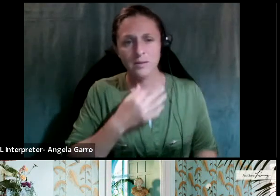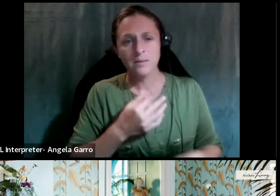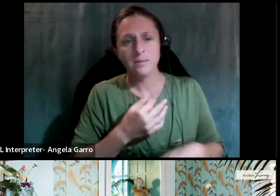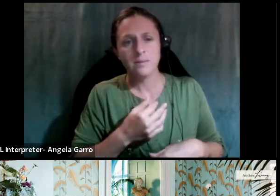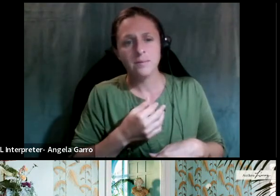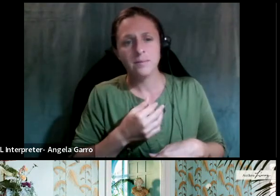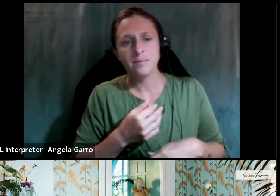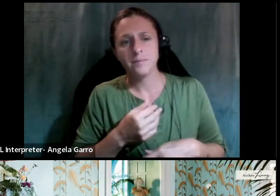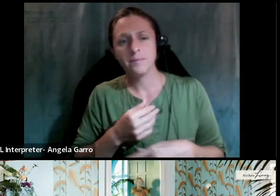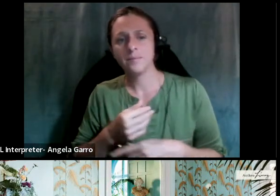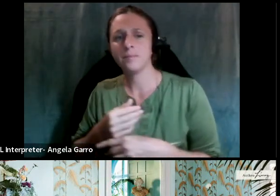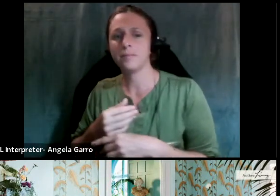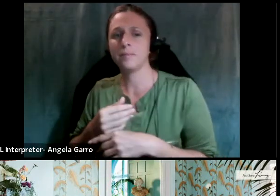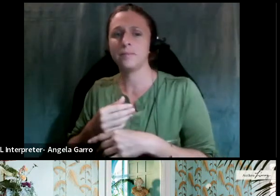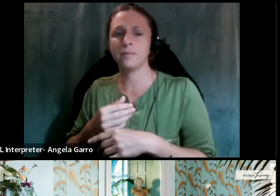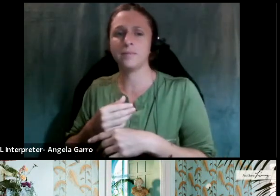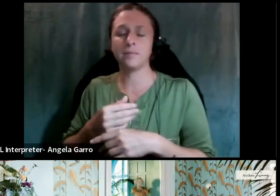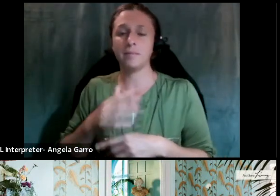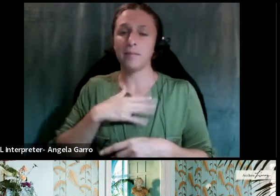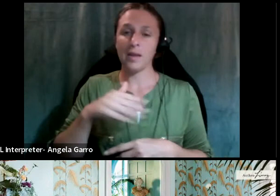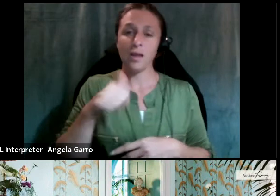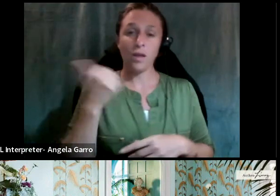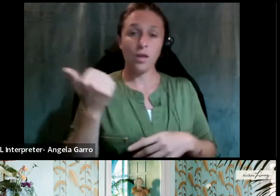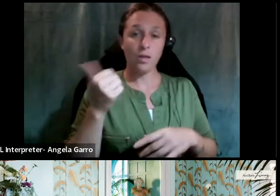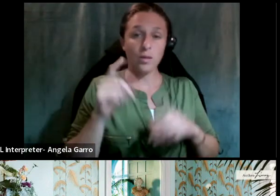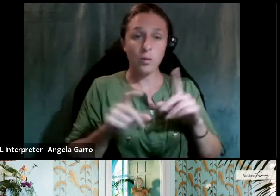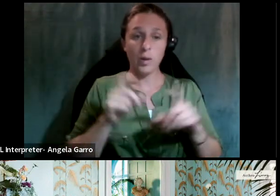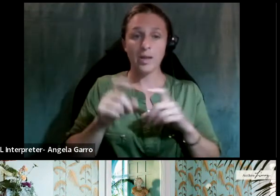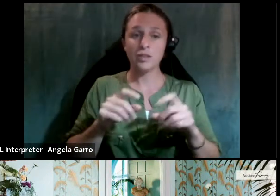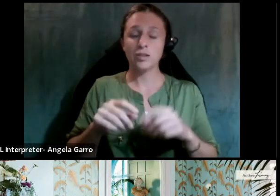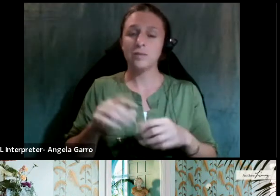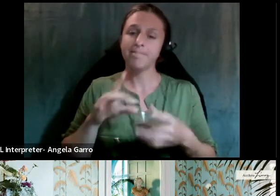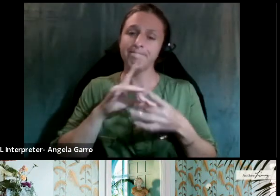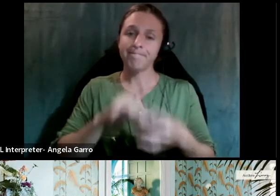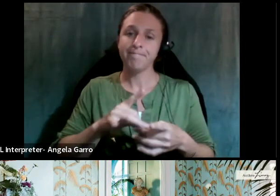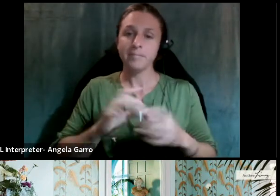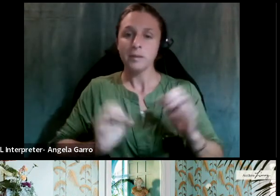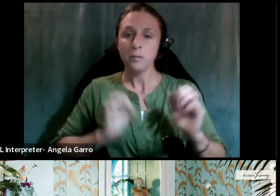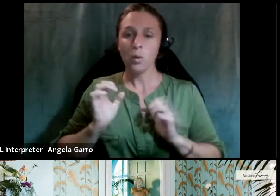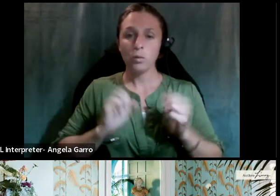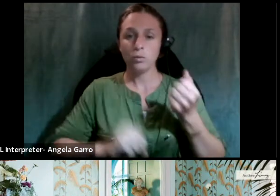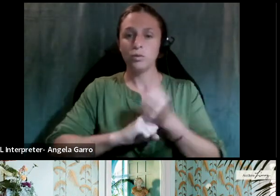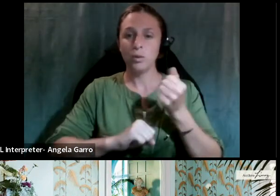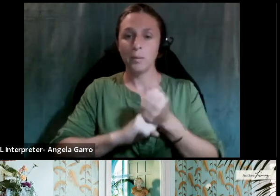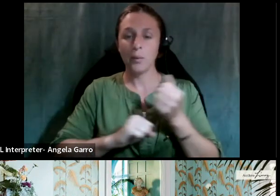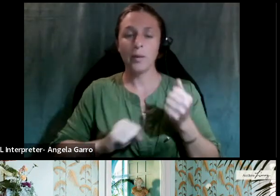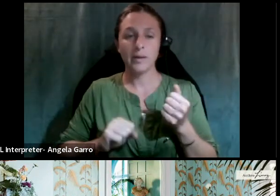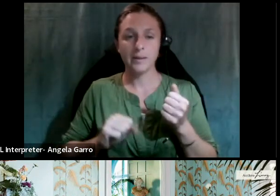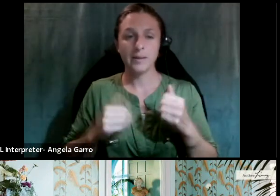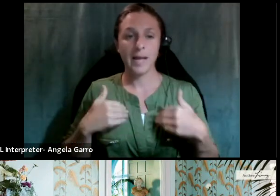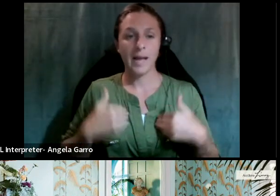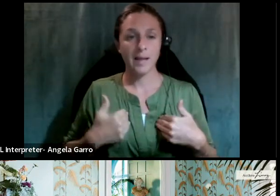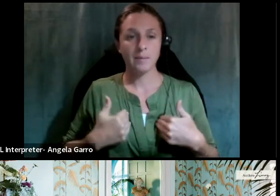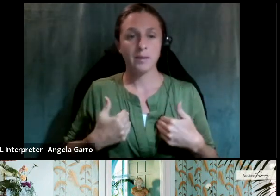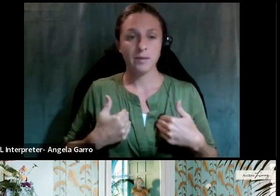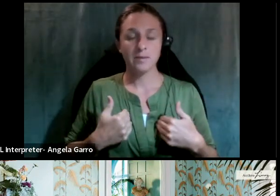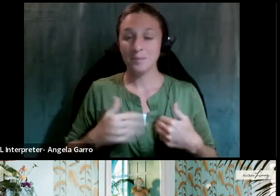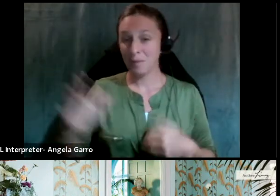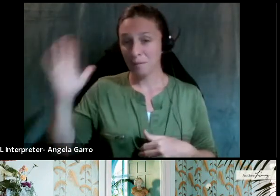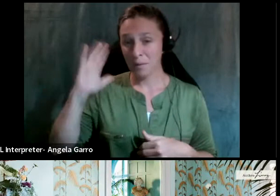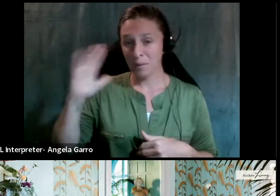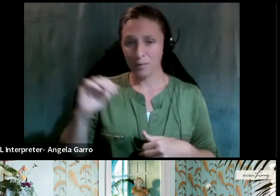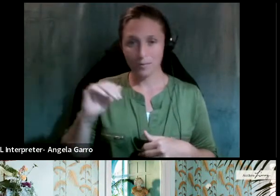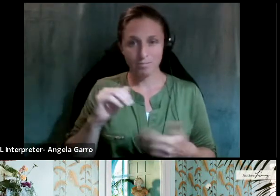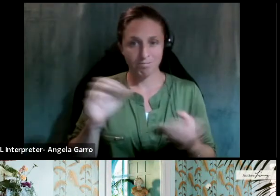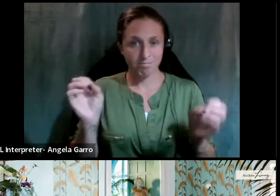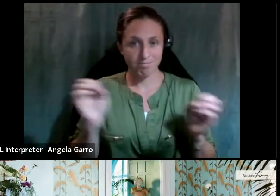my other question has to do with emotional support animals. And, they didn't exist.